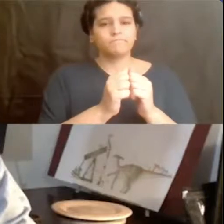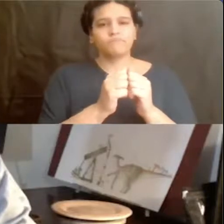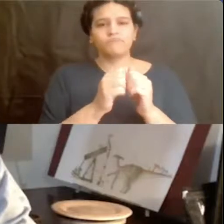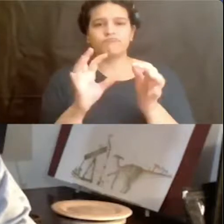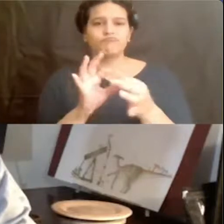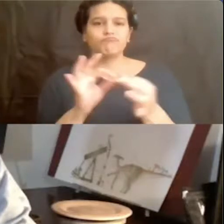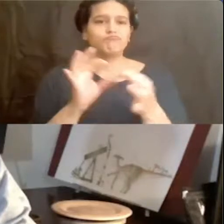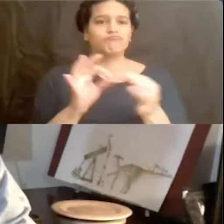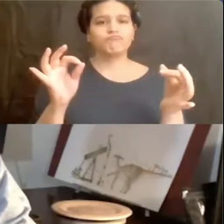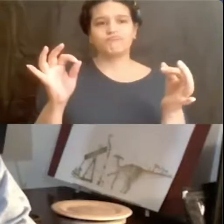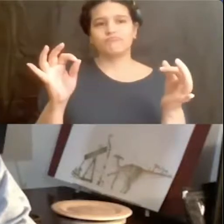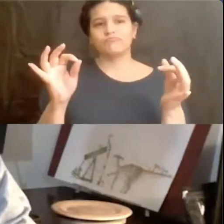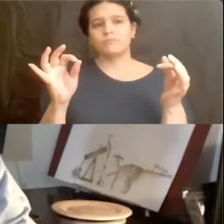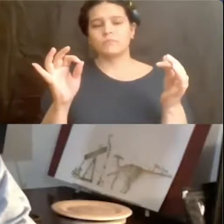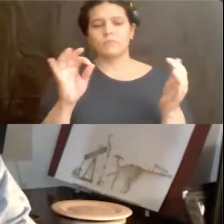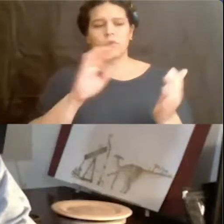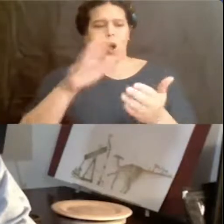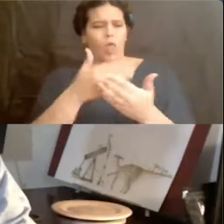am